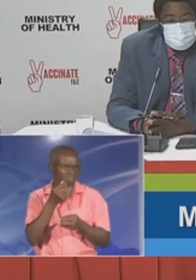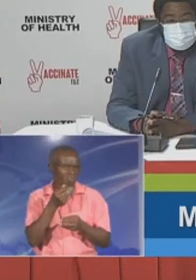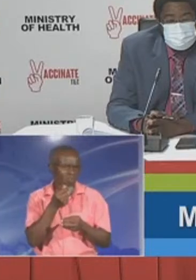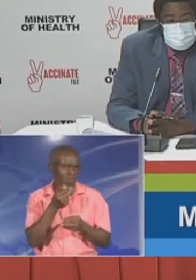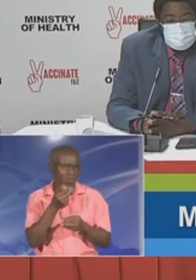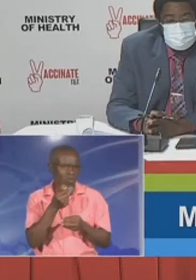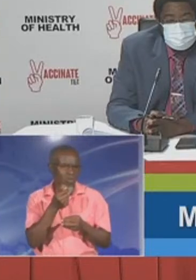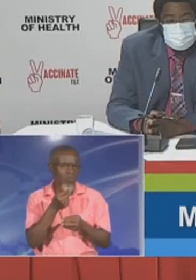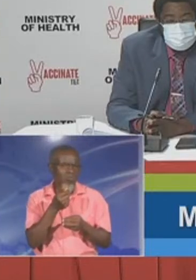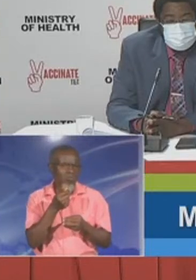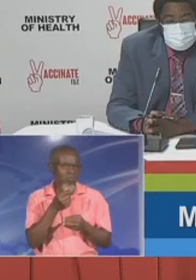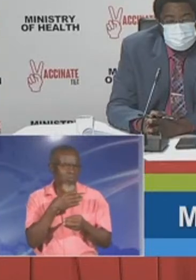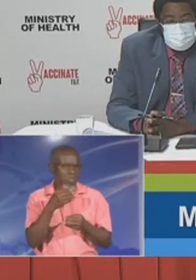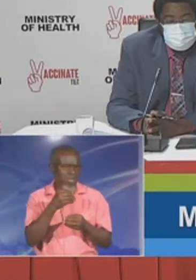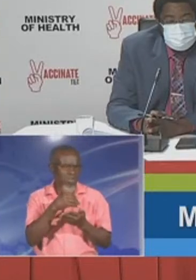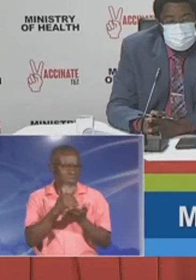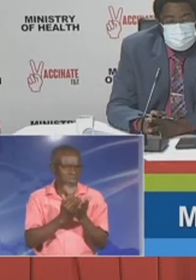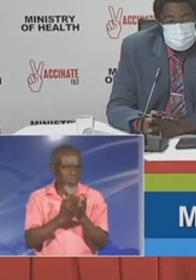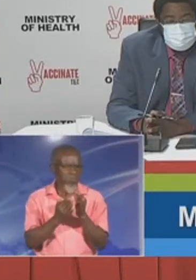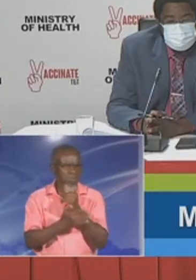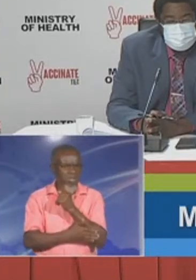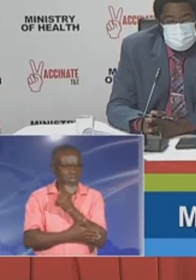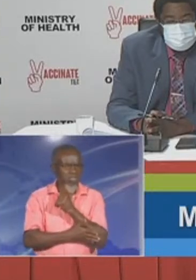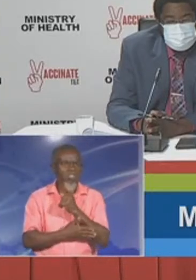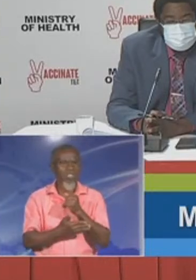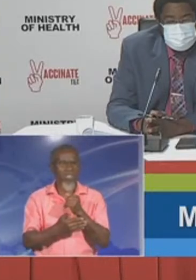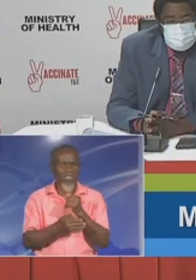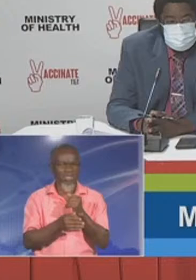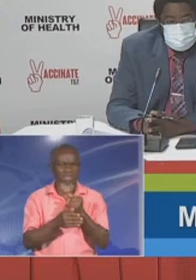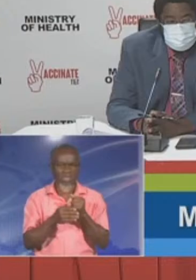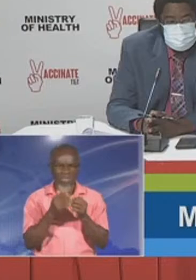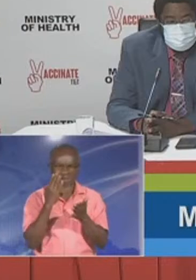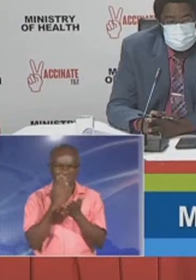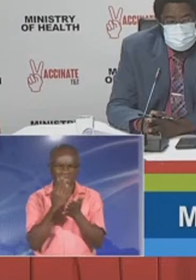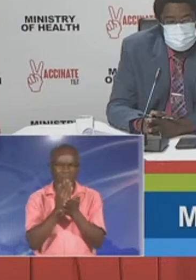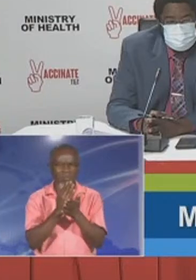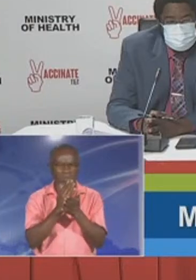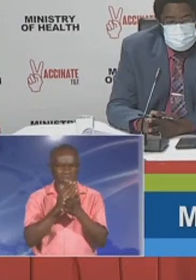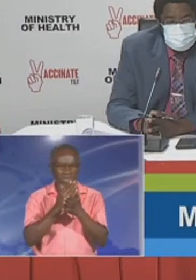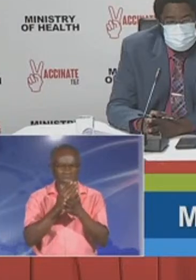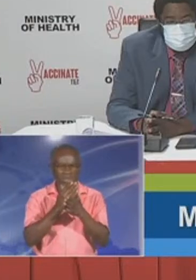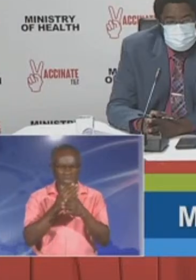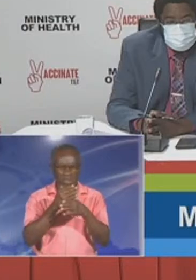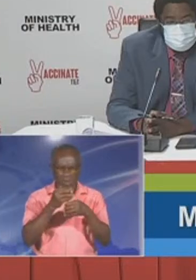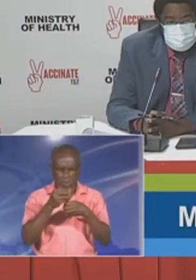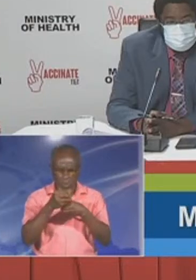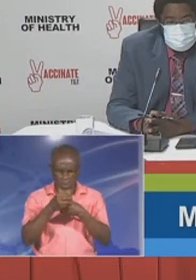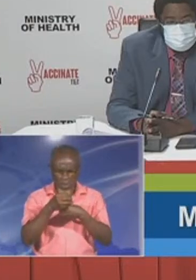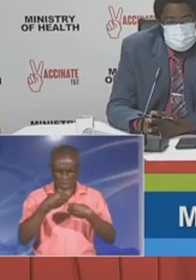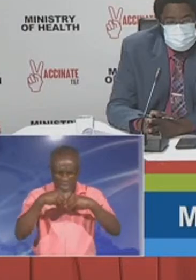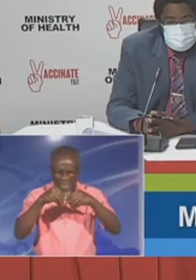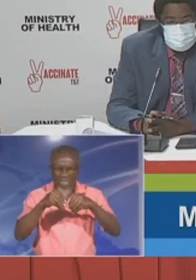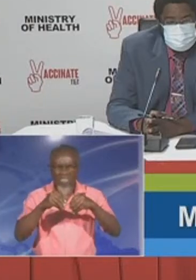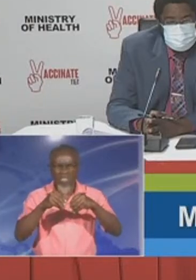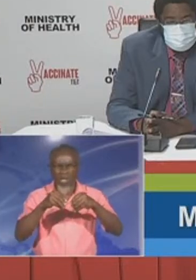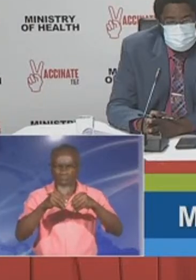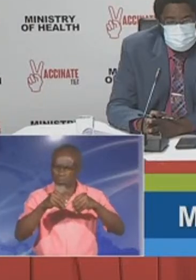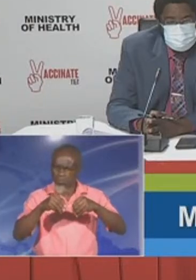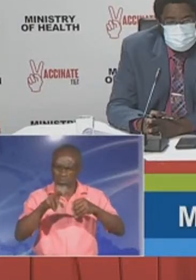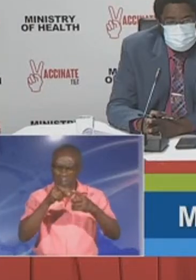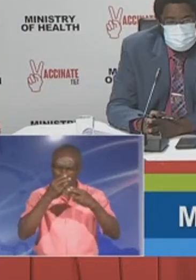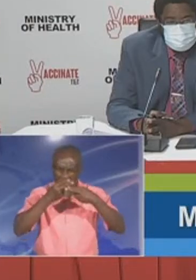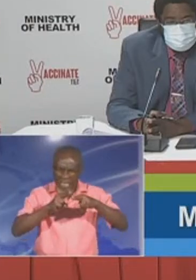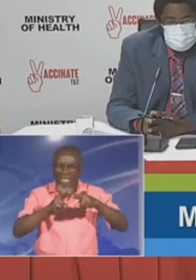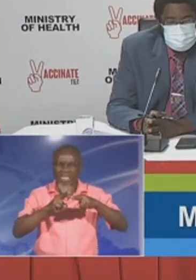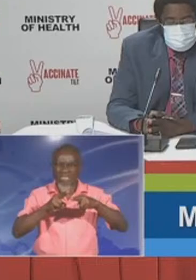recently stopped the sale of free-range eggs in order to contain it. Is this something that we should be concerned about here? And if